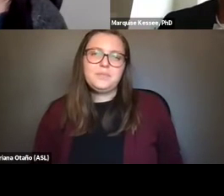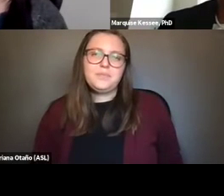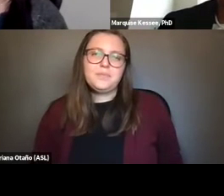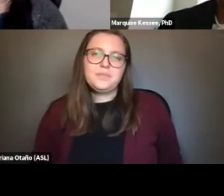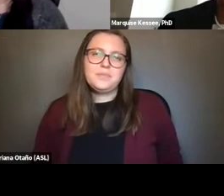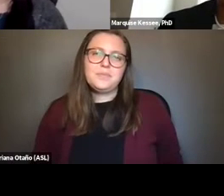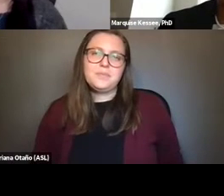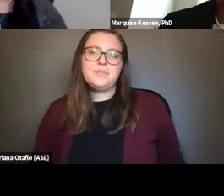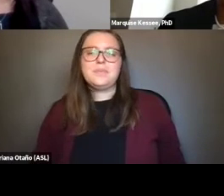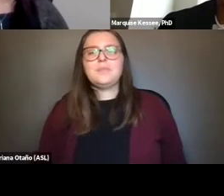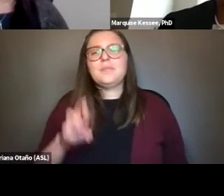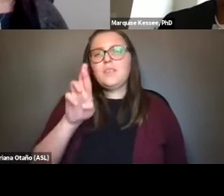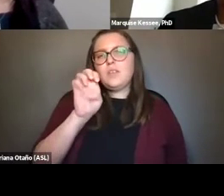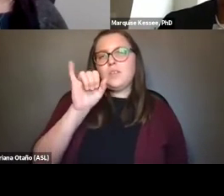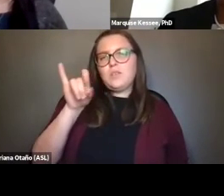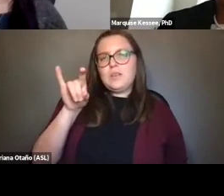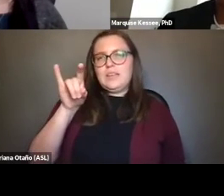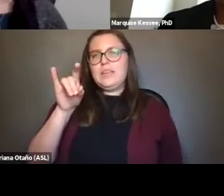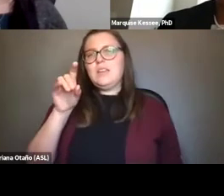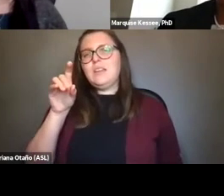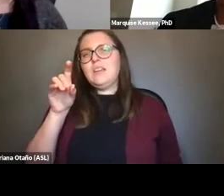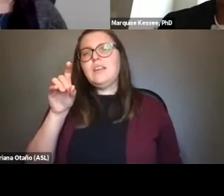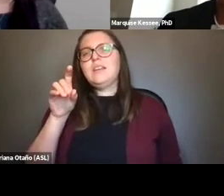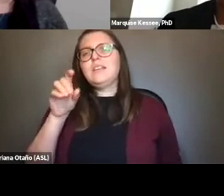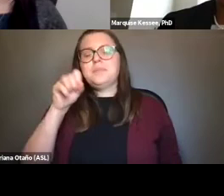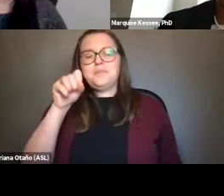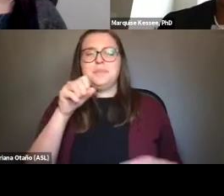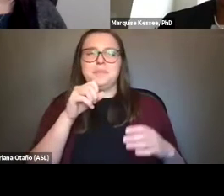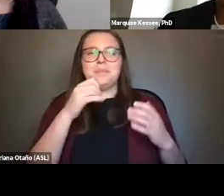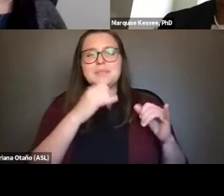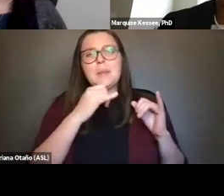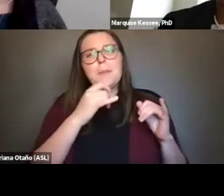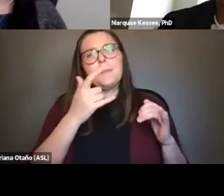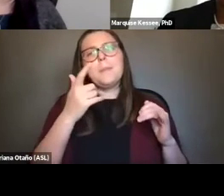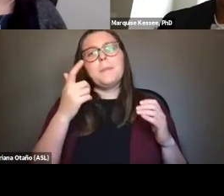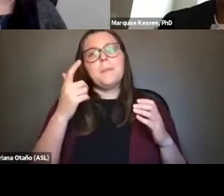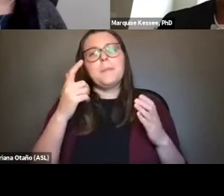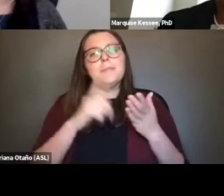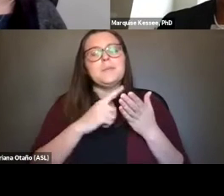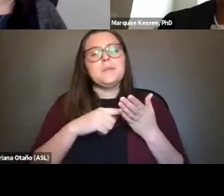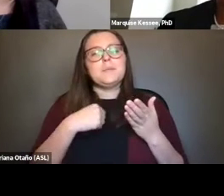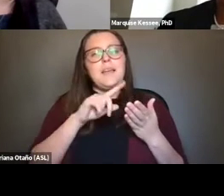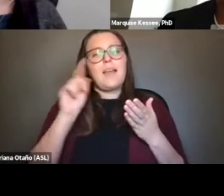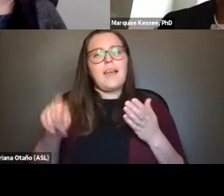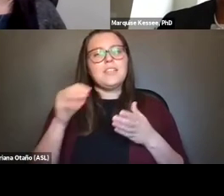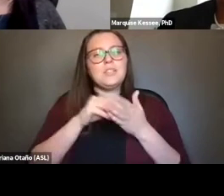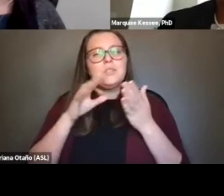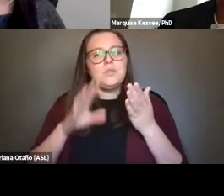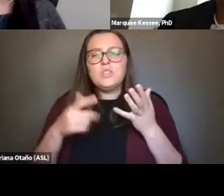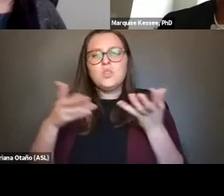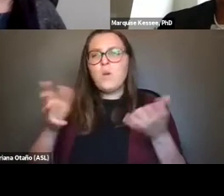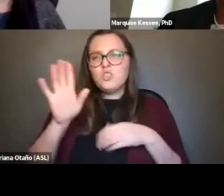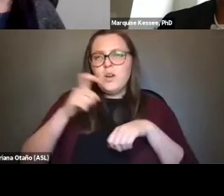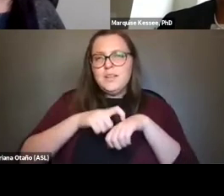Yeah, I would echo that. I think a lot of what I say to many, many students is, what's your timeline? What is your academic